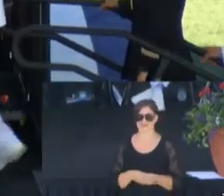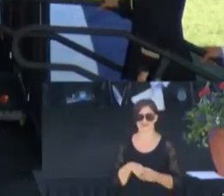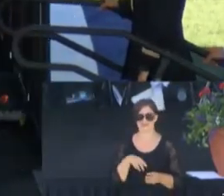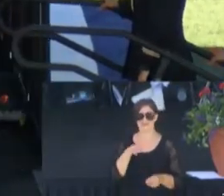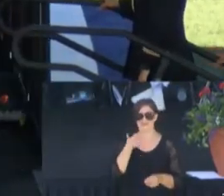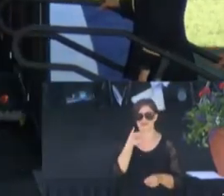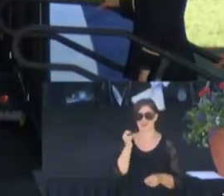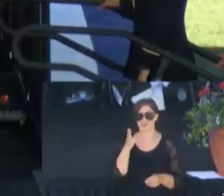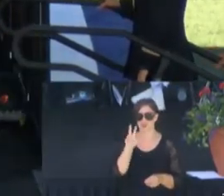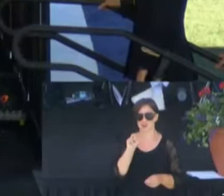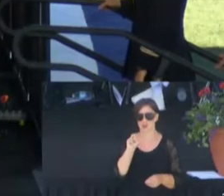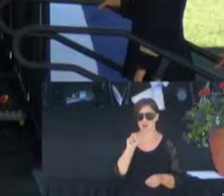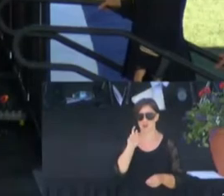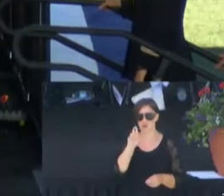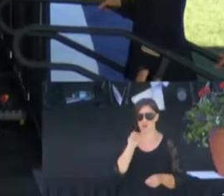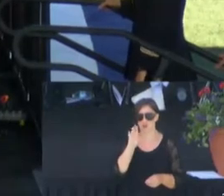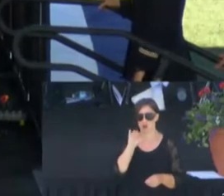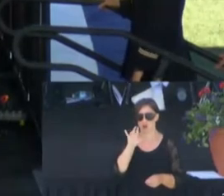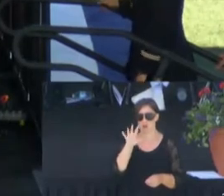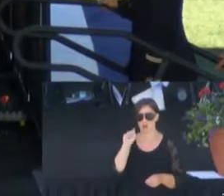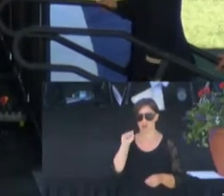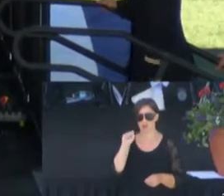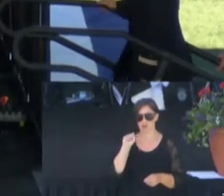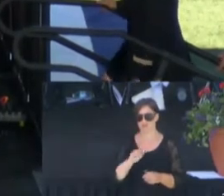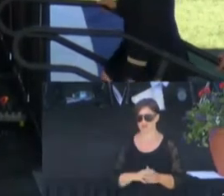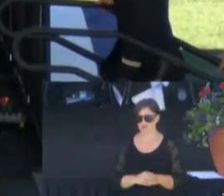John Robert Pennington.